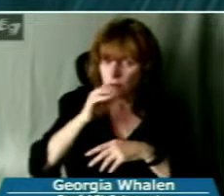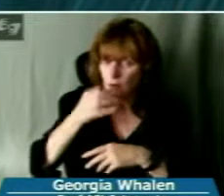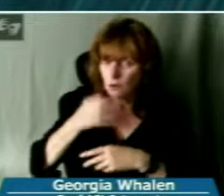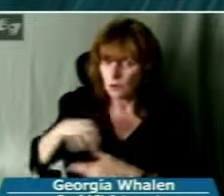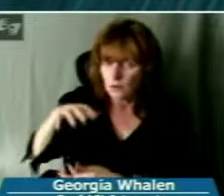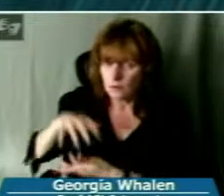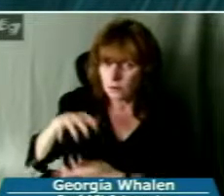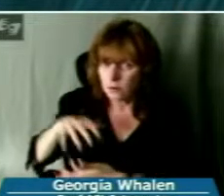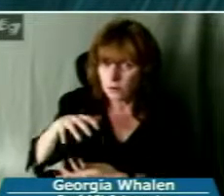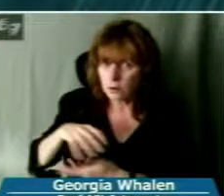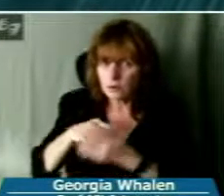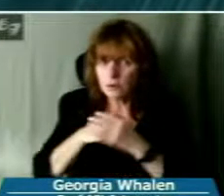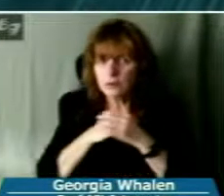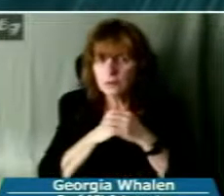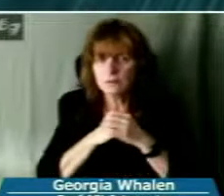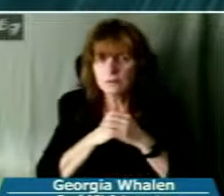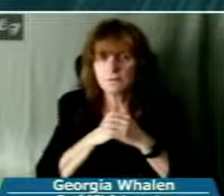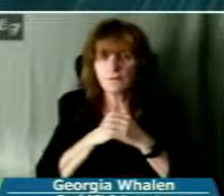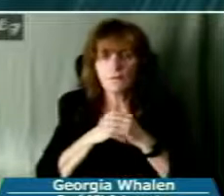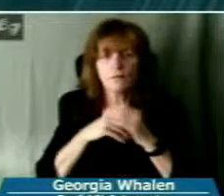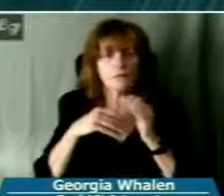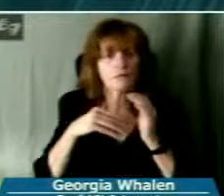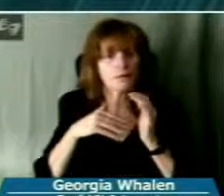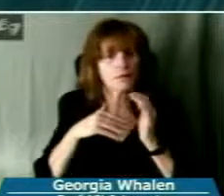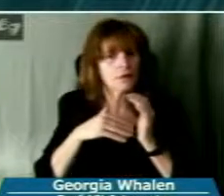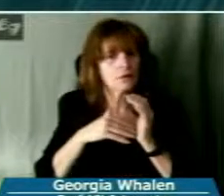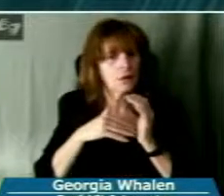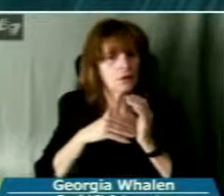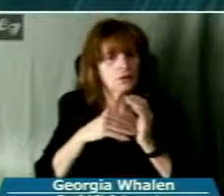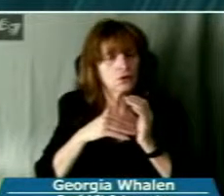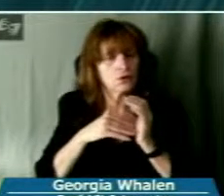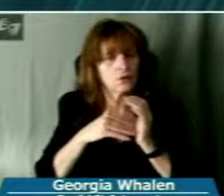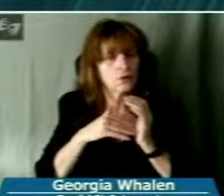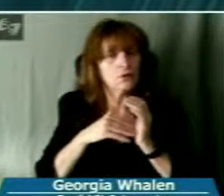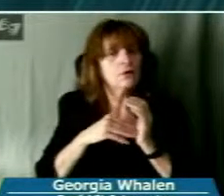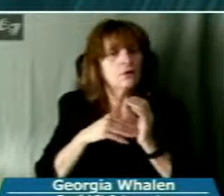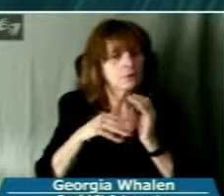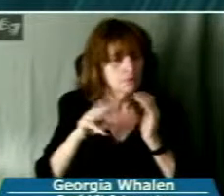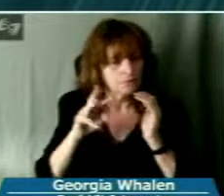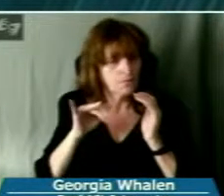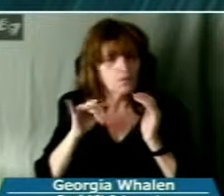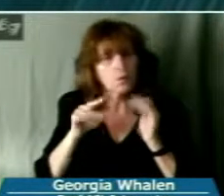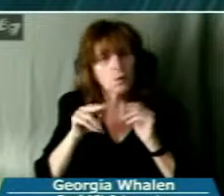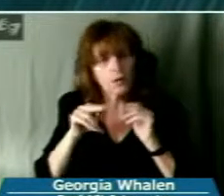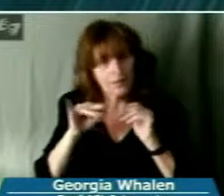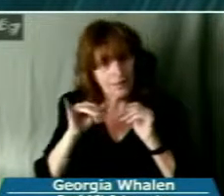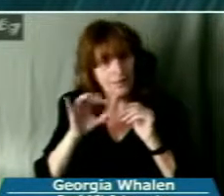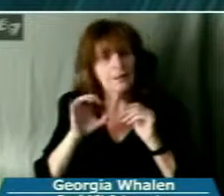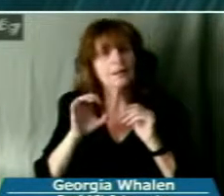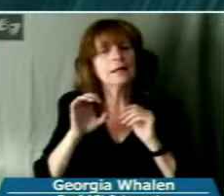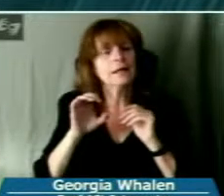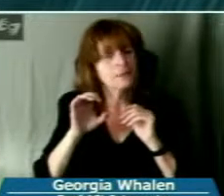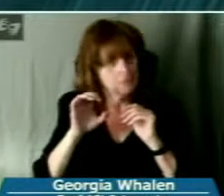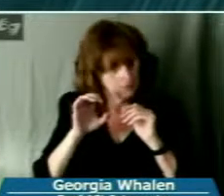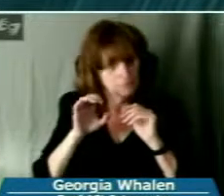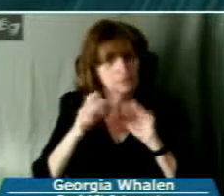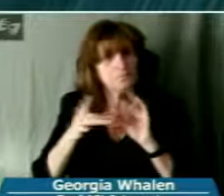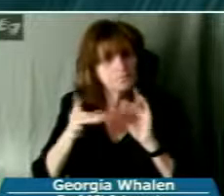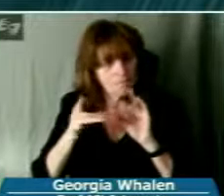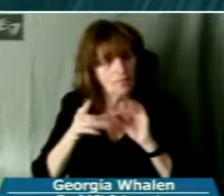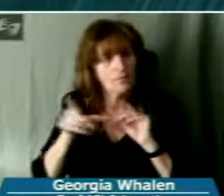For St. Joe's, there isn't any patients in critical care or on a ventilator.